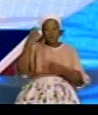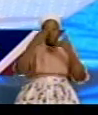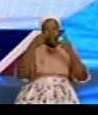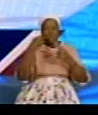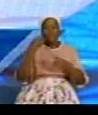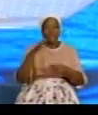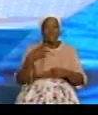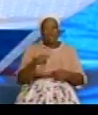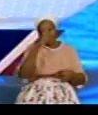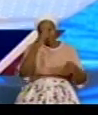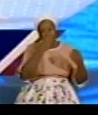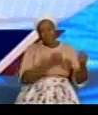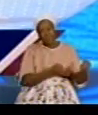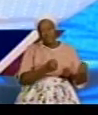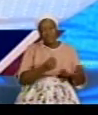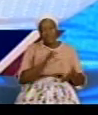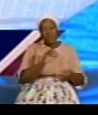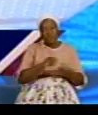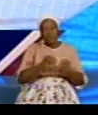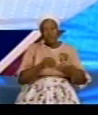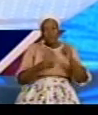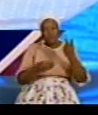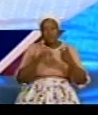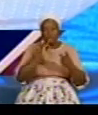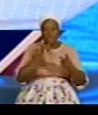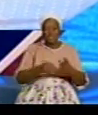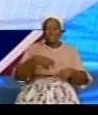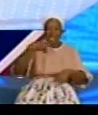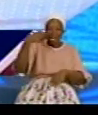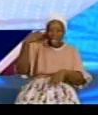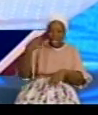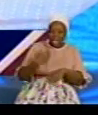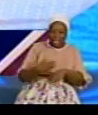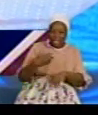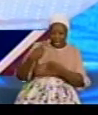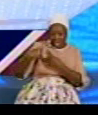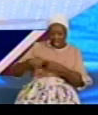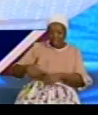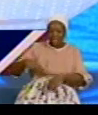2, hearts hardened, seared,